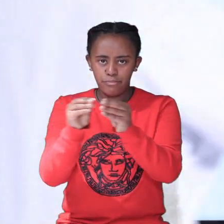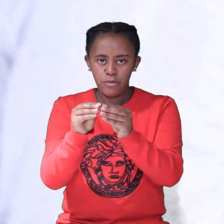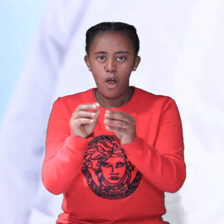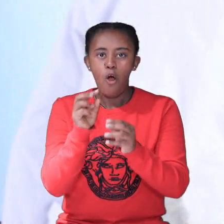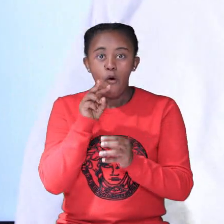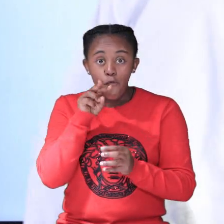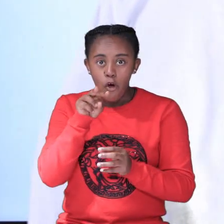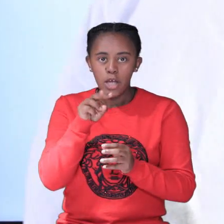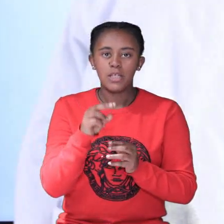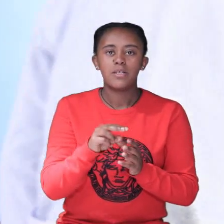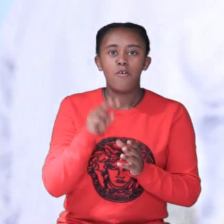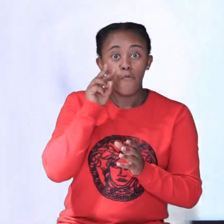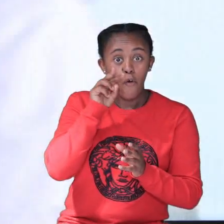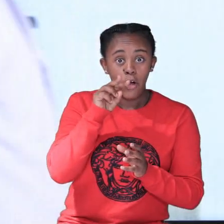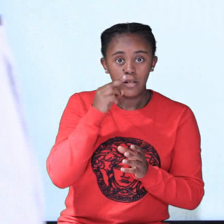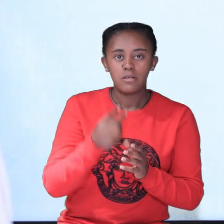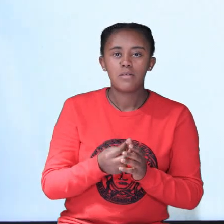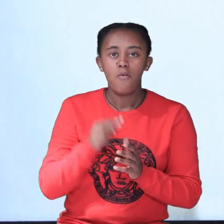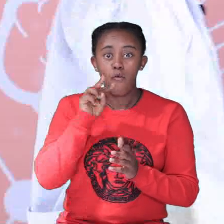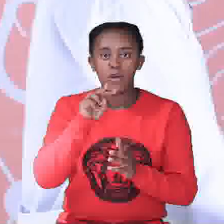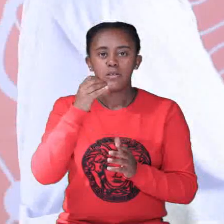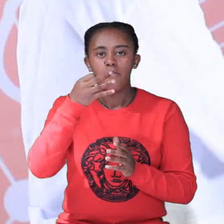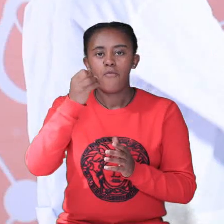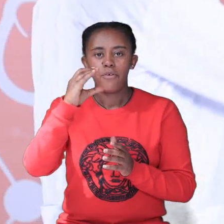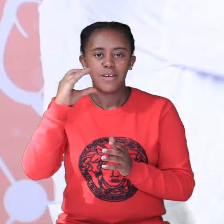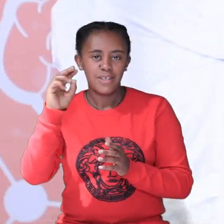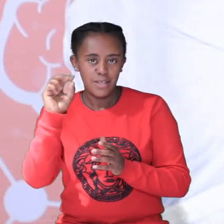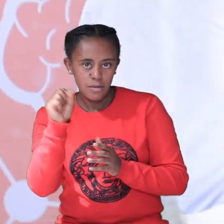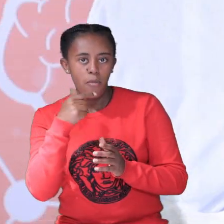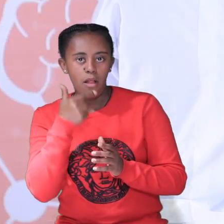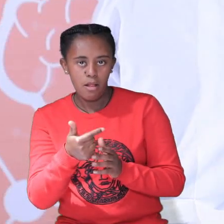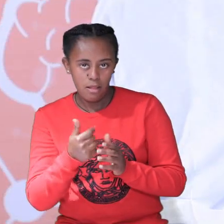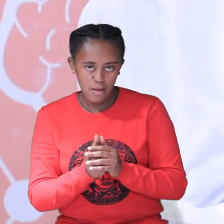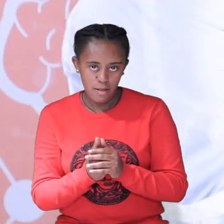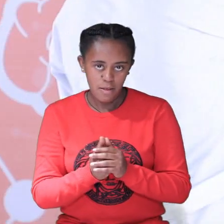focus. For example,